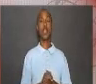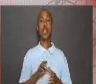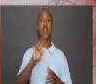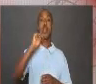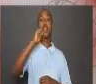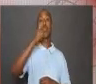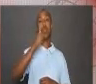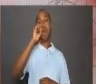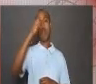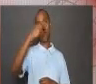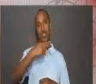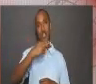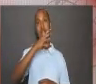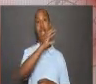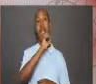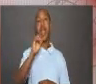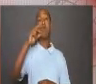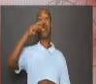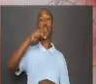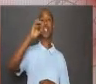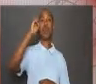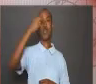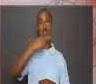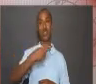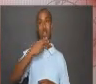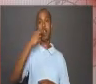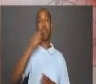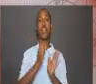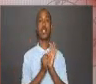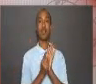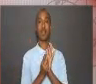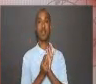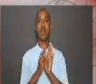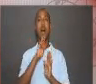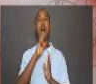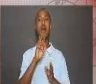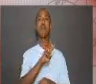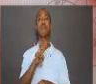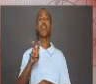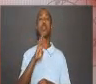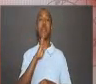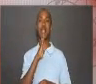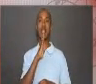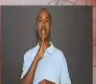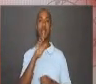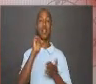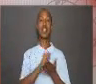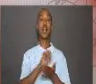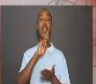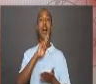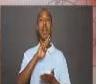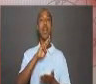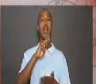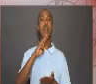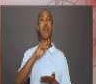Sodium hydroxide and potassium hydroxide, for example, are both bases that are